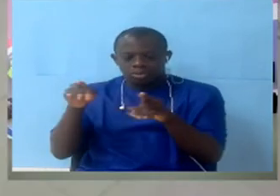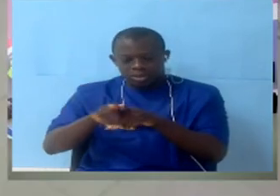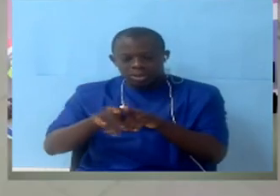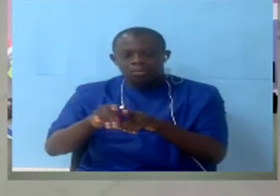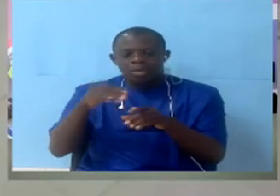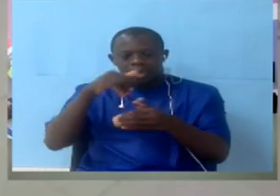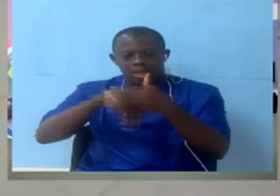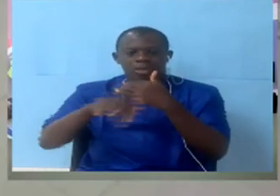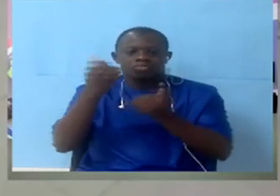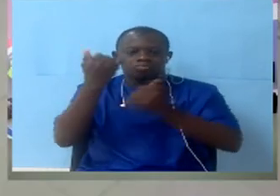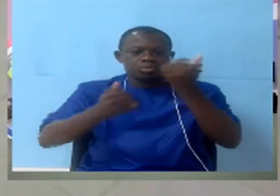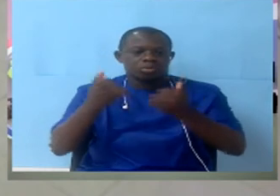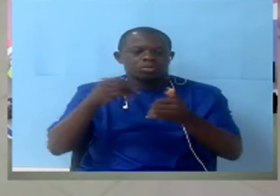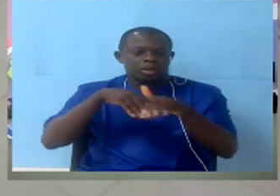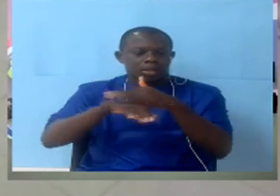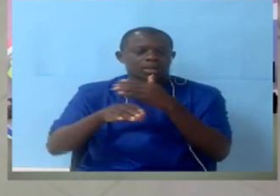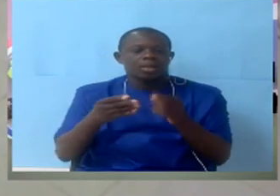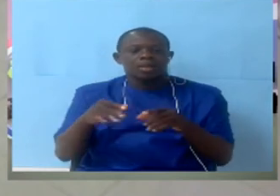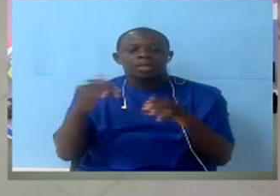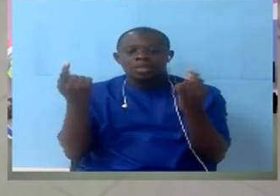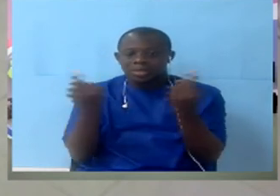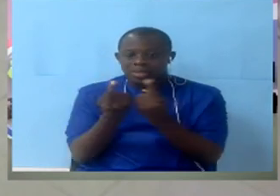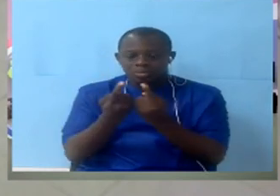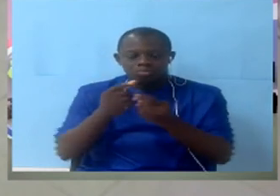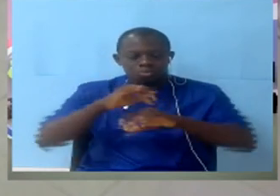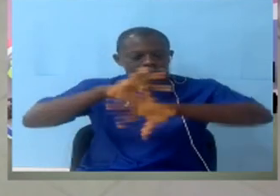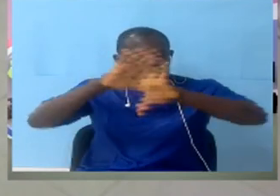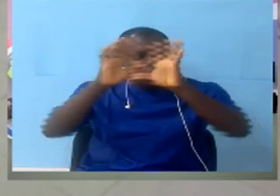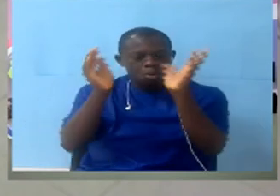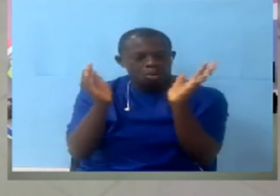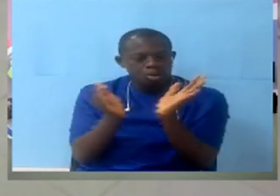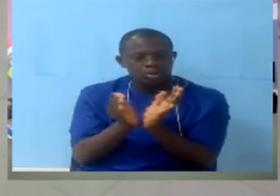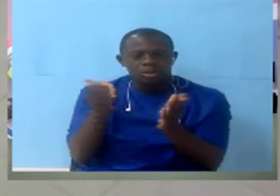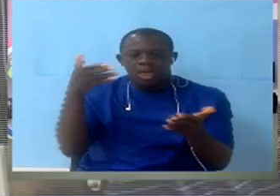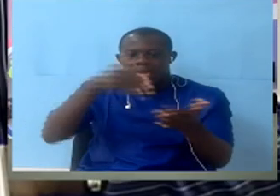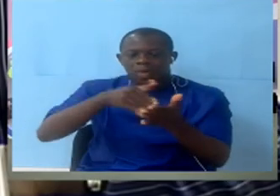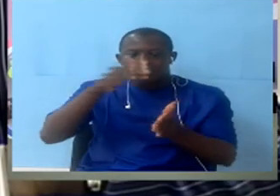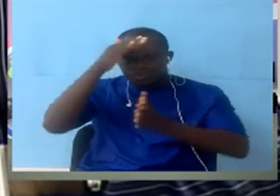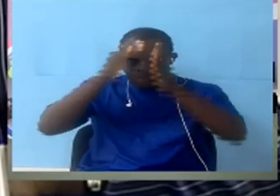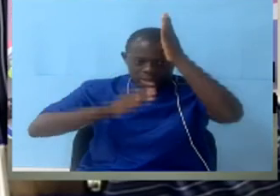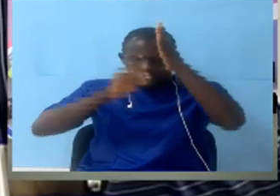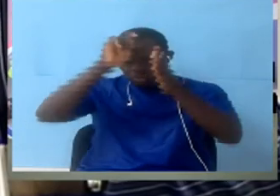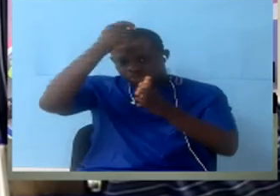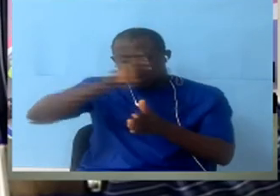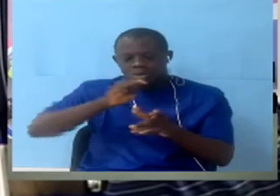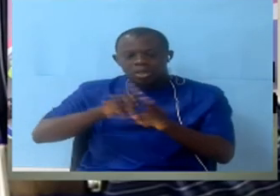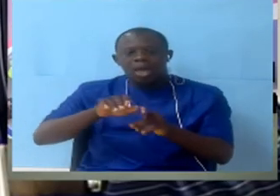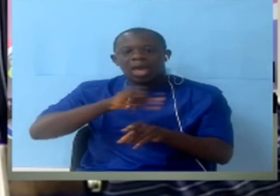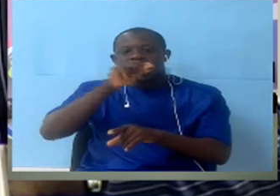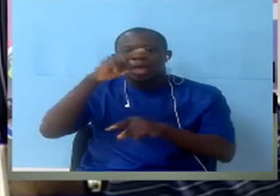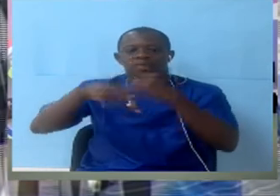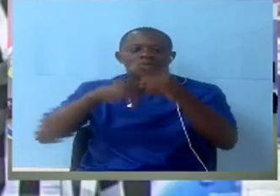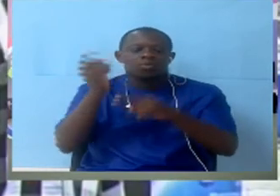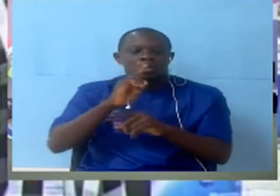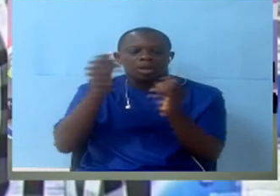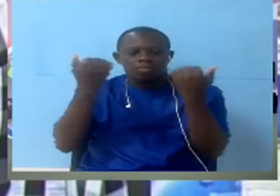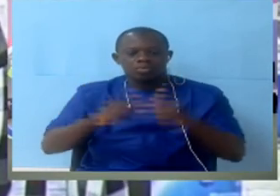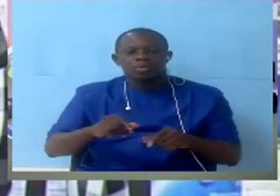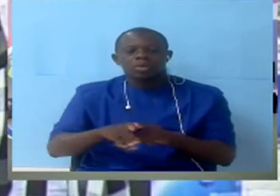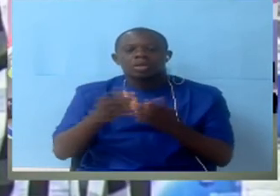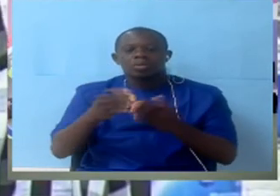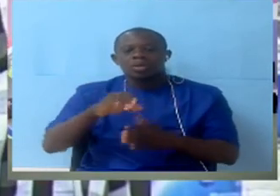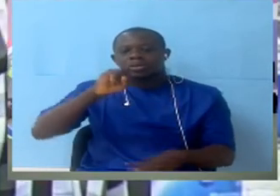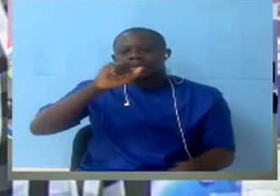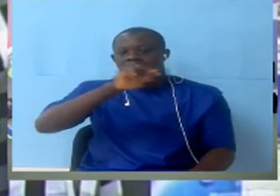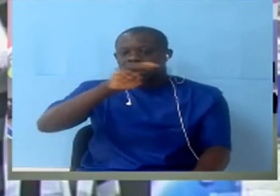vehicle. Inu be sra military police on there. They took me all with those things to the military police. And then what happened? So from Sane na fin office kono. As the time when